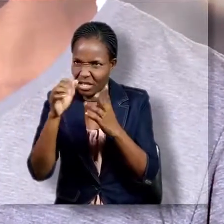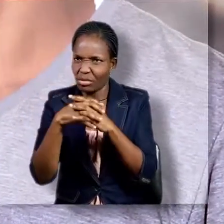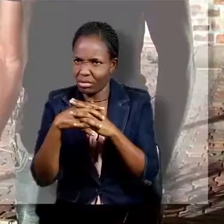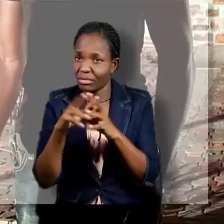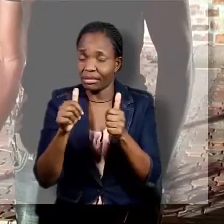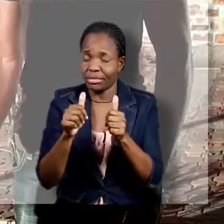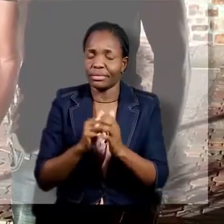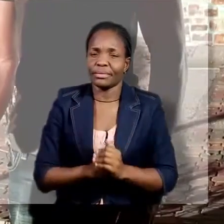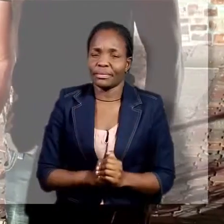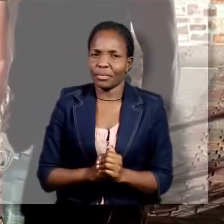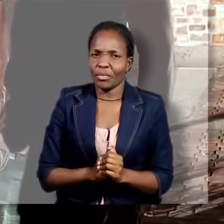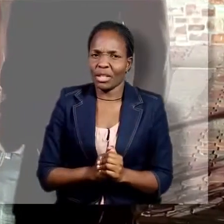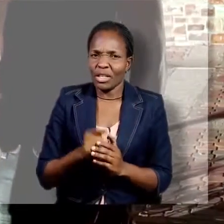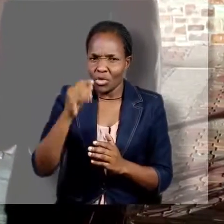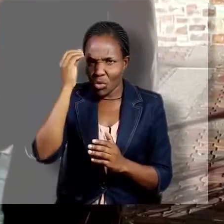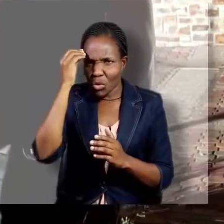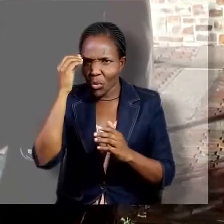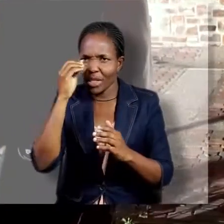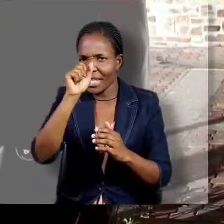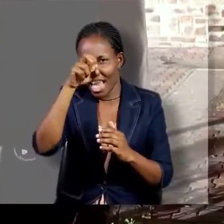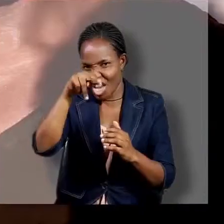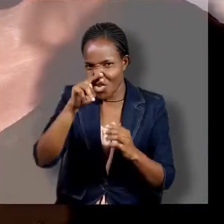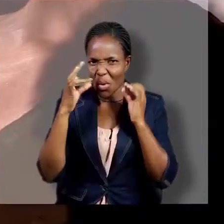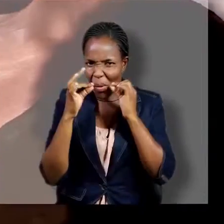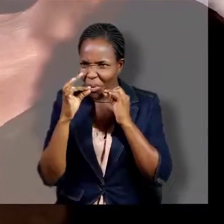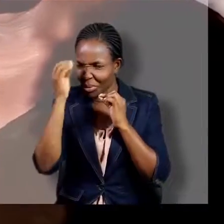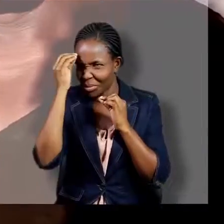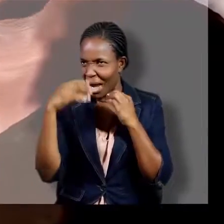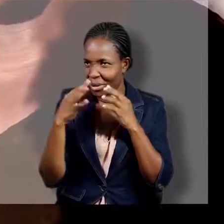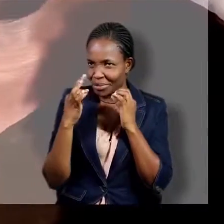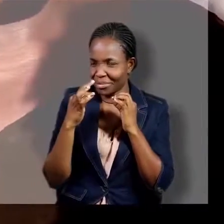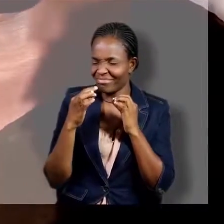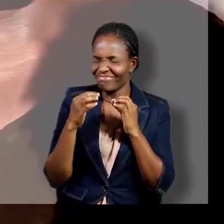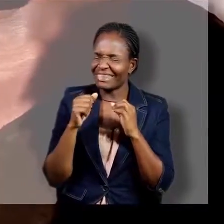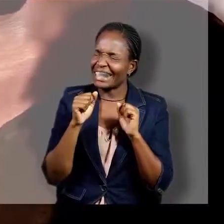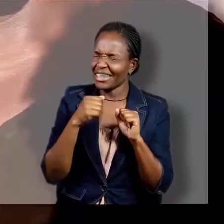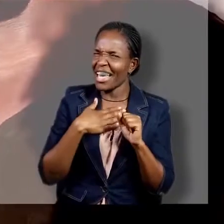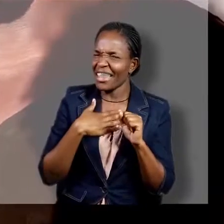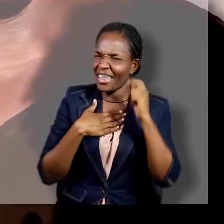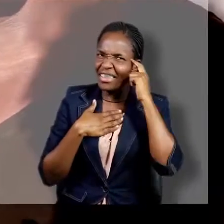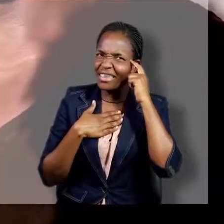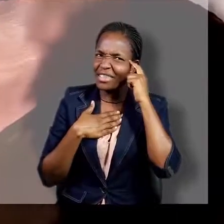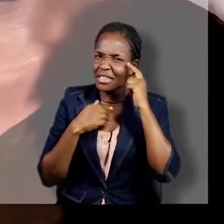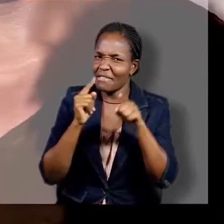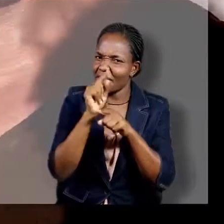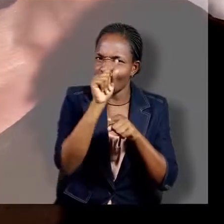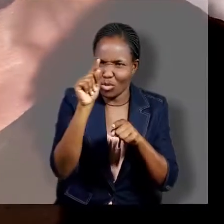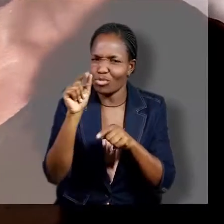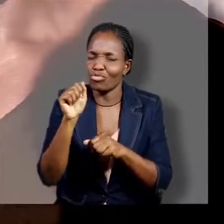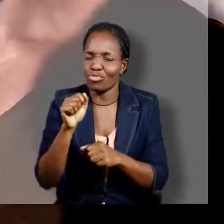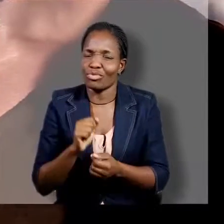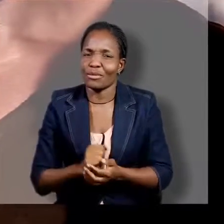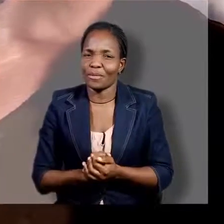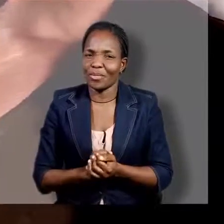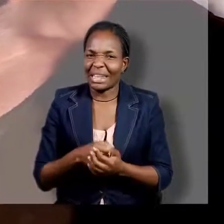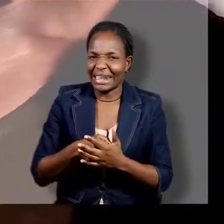correct. Okay. Do you know any part of the AU anthem? Yeah, I think I can sing the first few words. Do that for us,